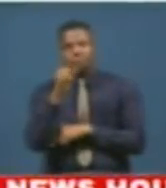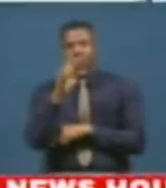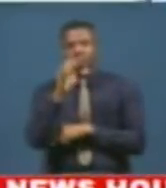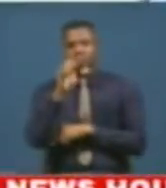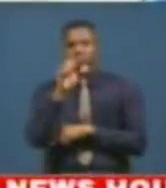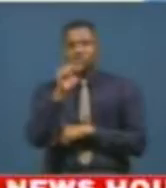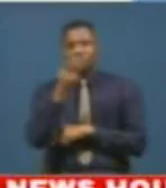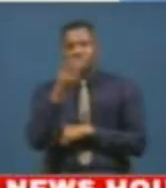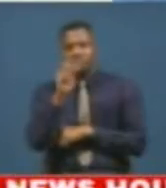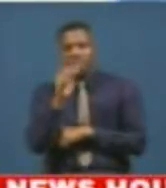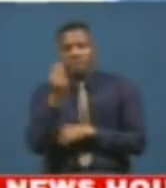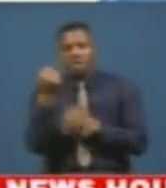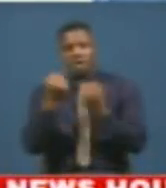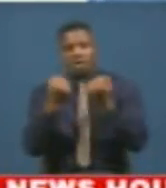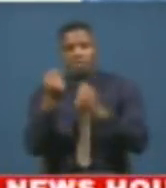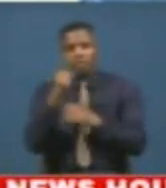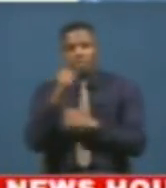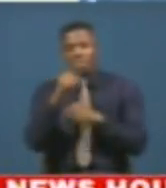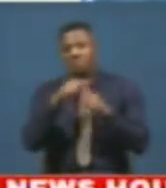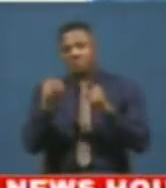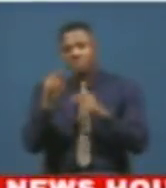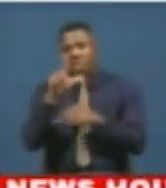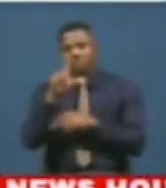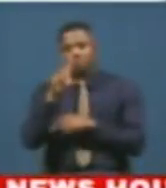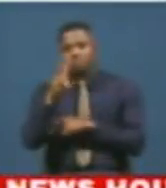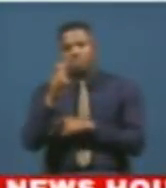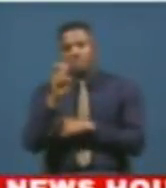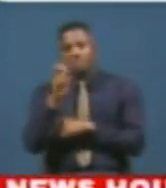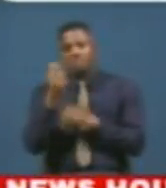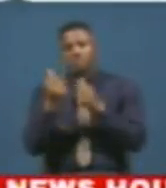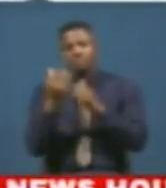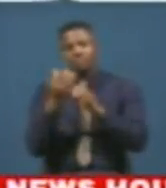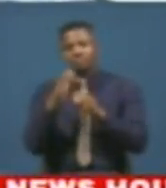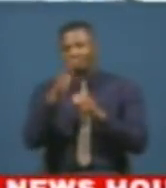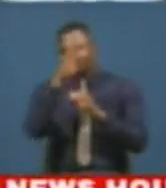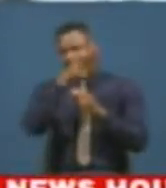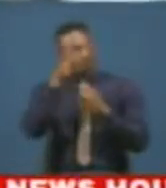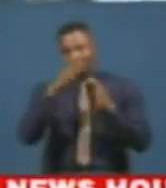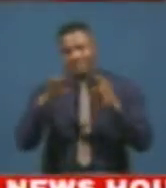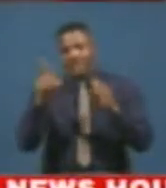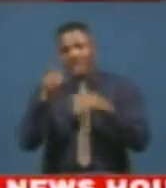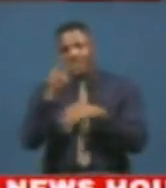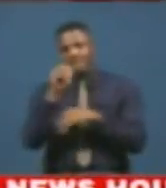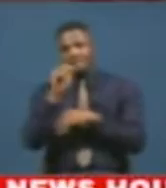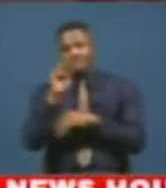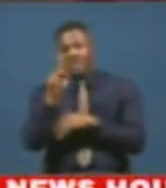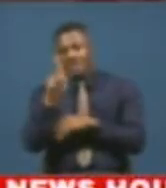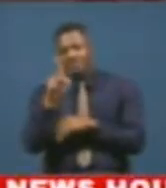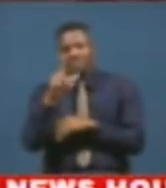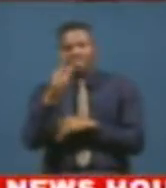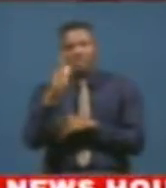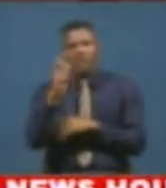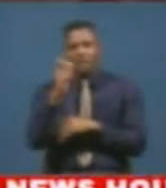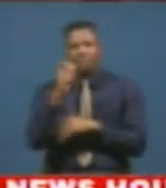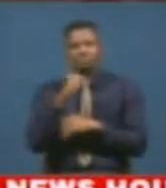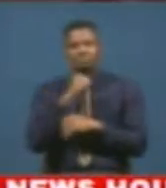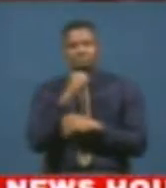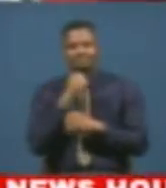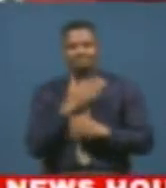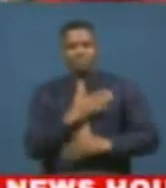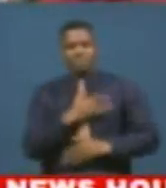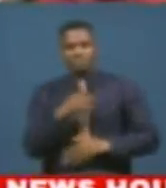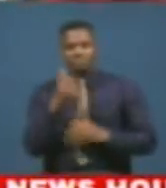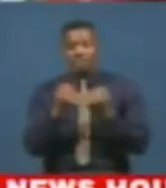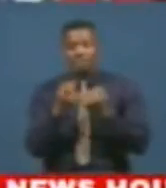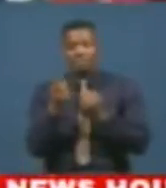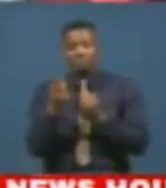cars, 1 Mitsubishi L200 pickup, and 1 NP 300 hardbody Nissan pickup.